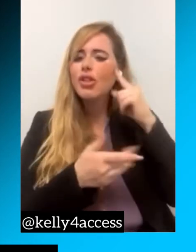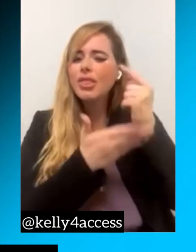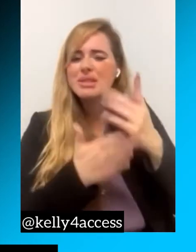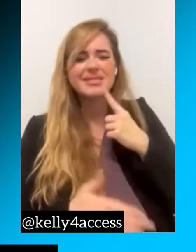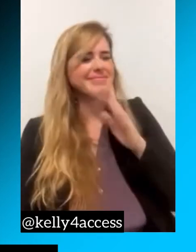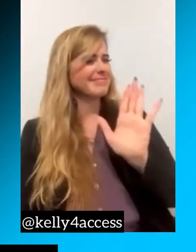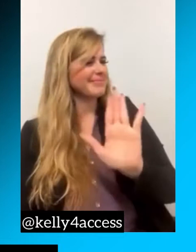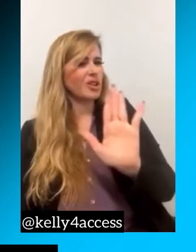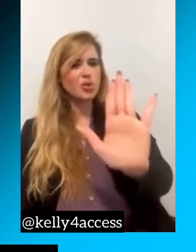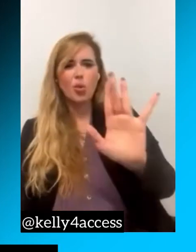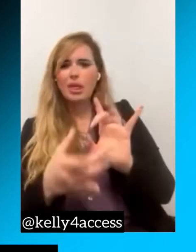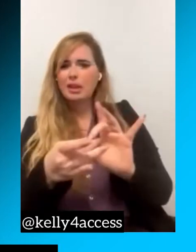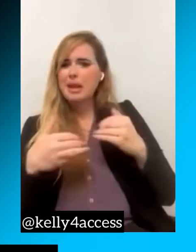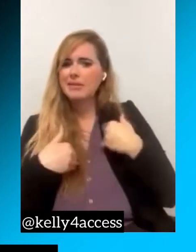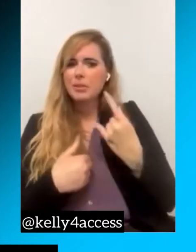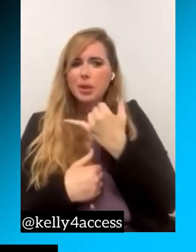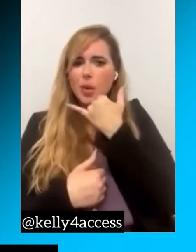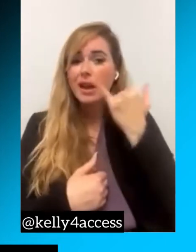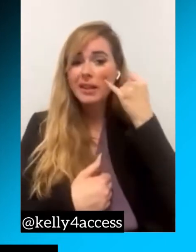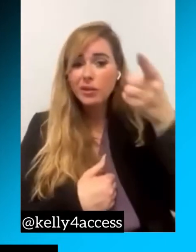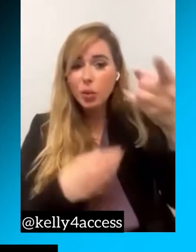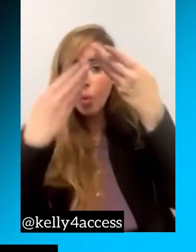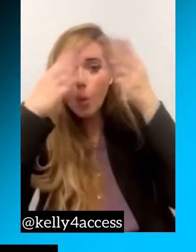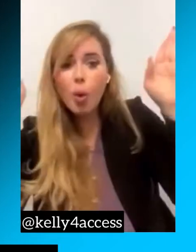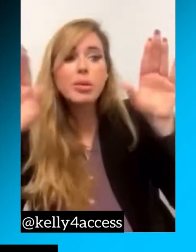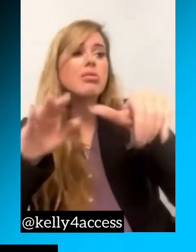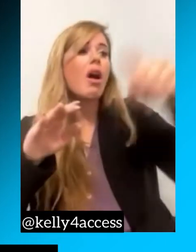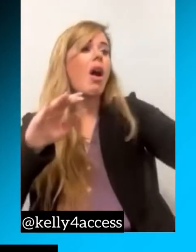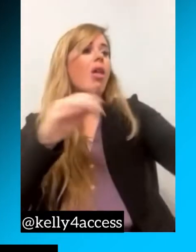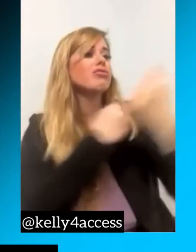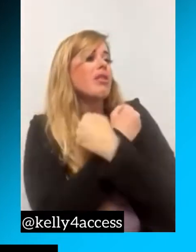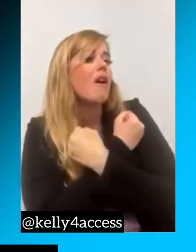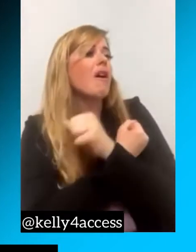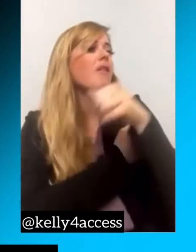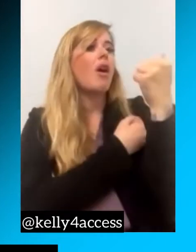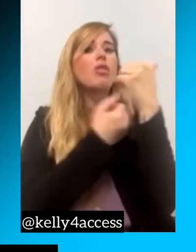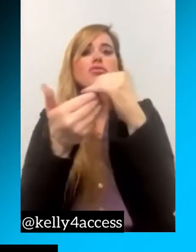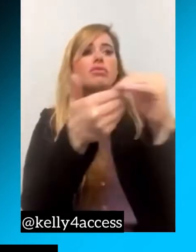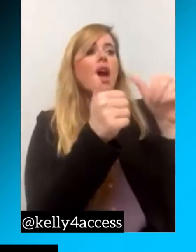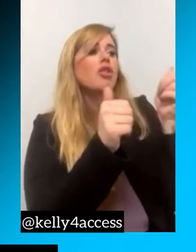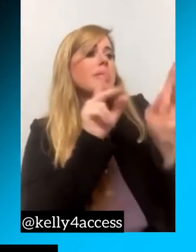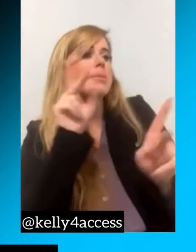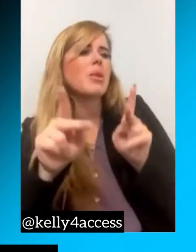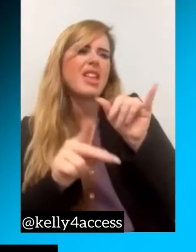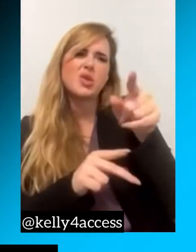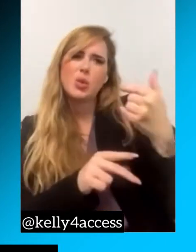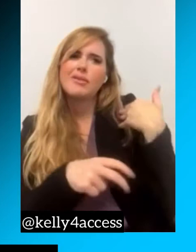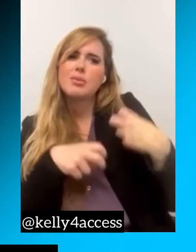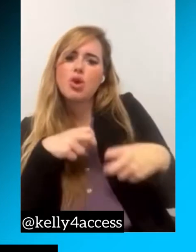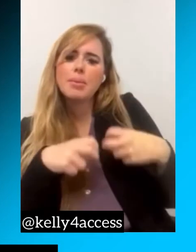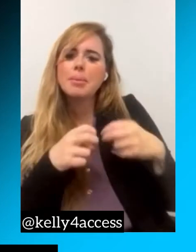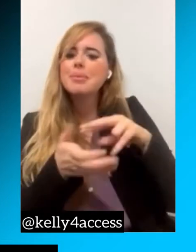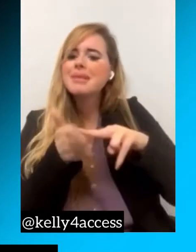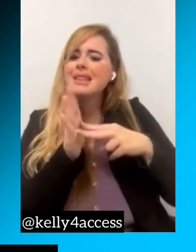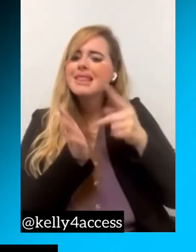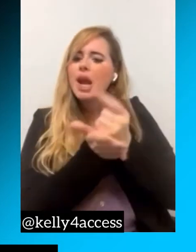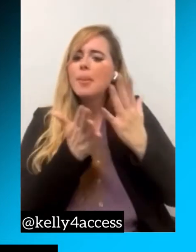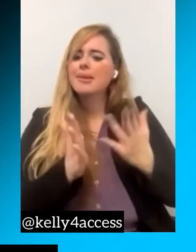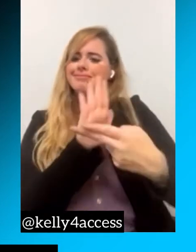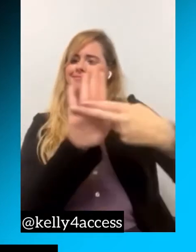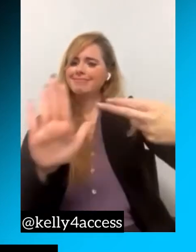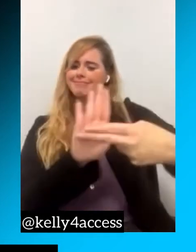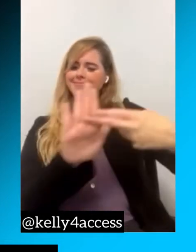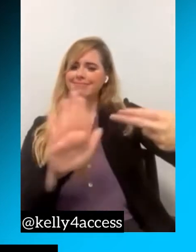or you've got issues, or basically pathologizing polyamorous